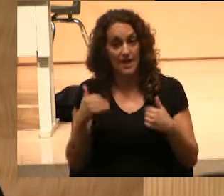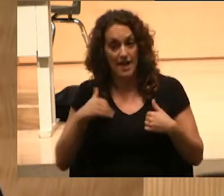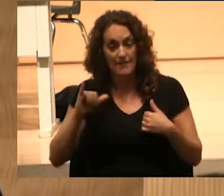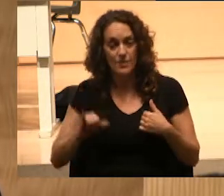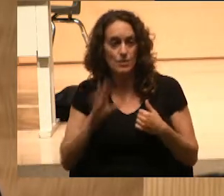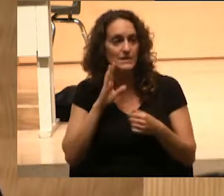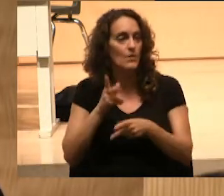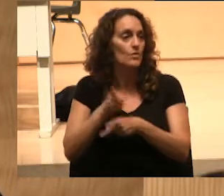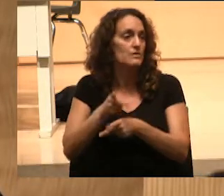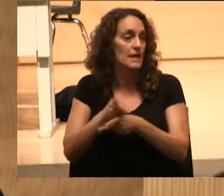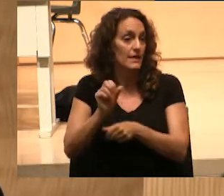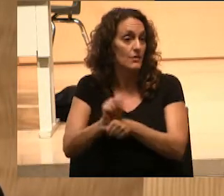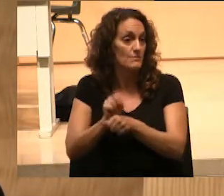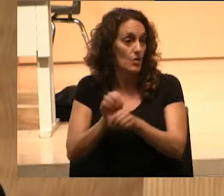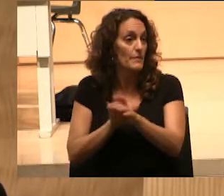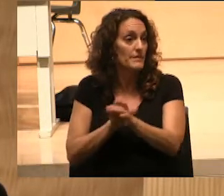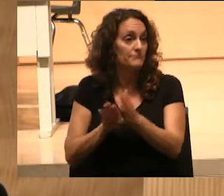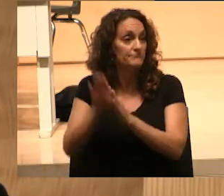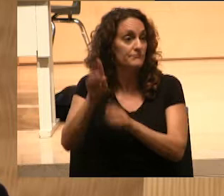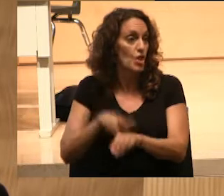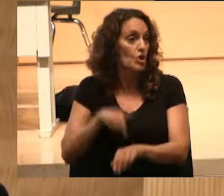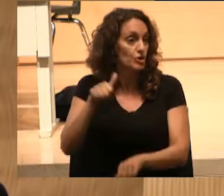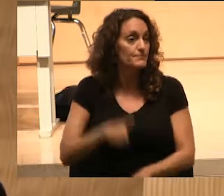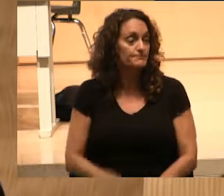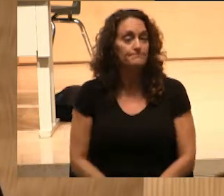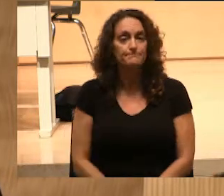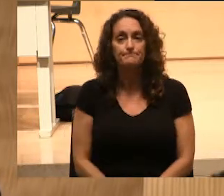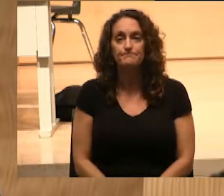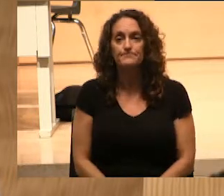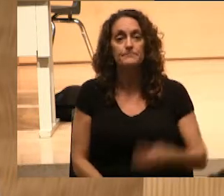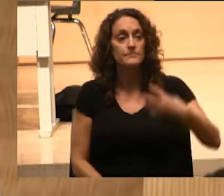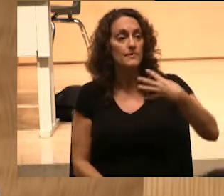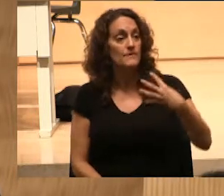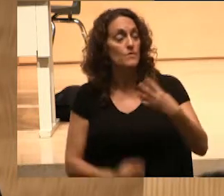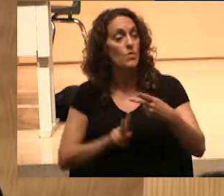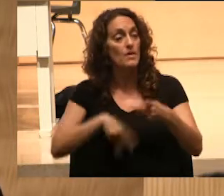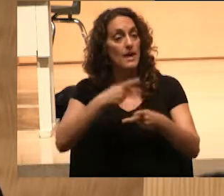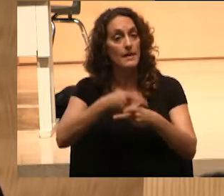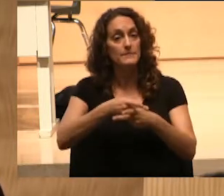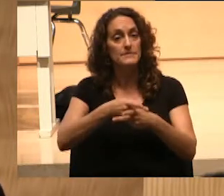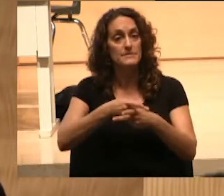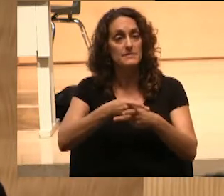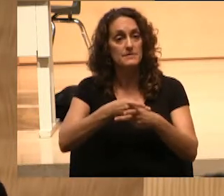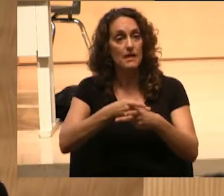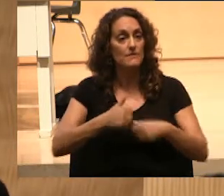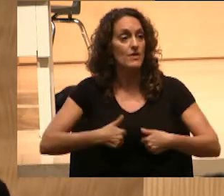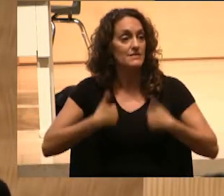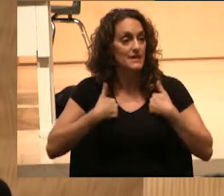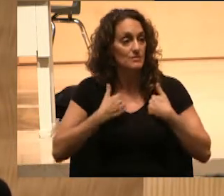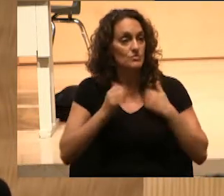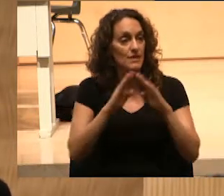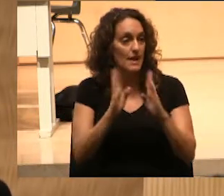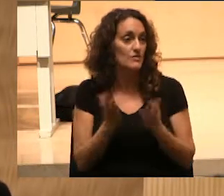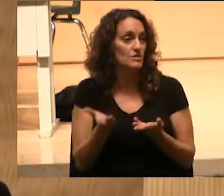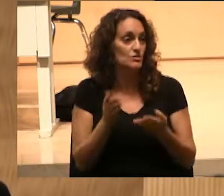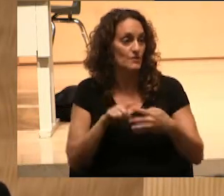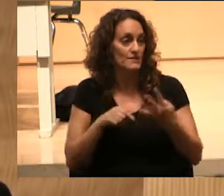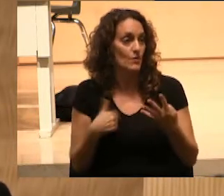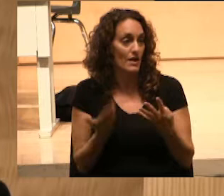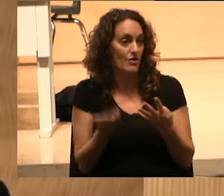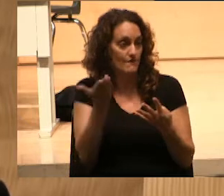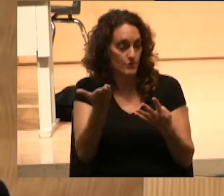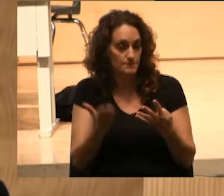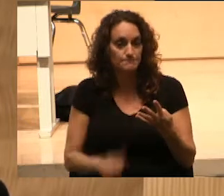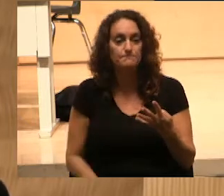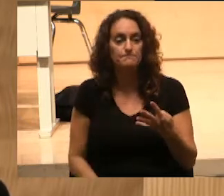that. Okay, so there's 4 types of residential and housing services that the ARC